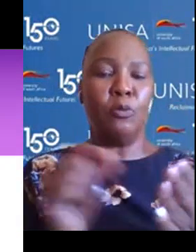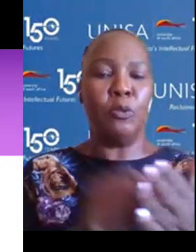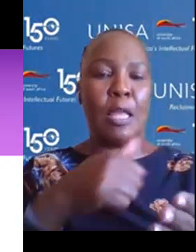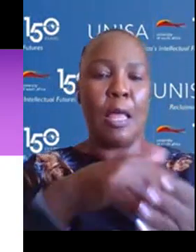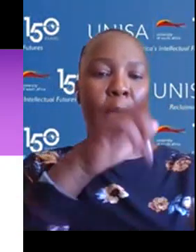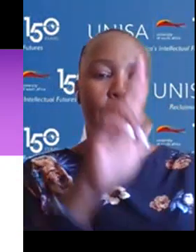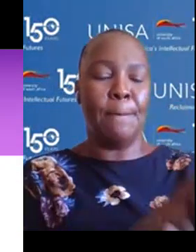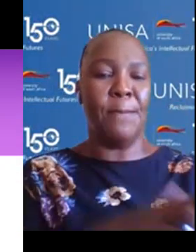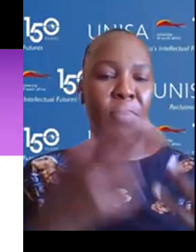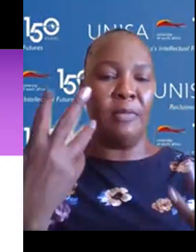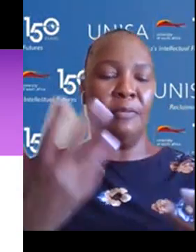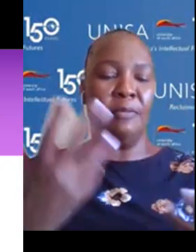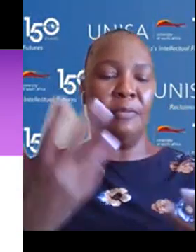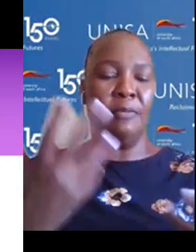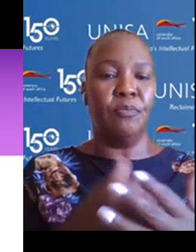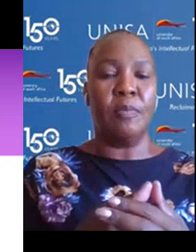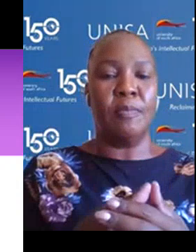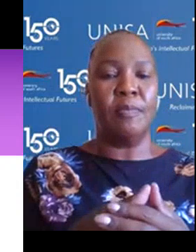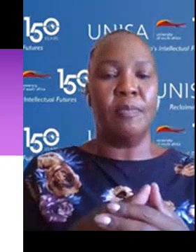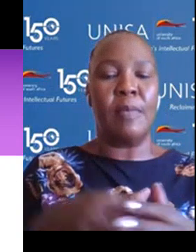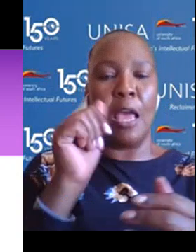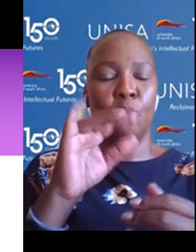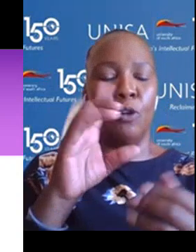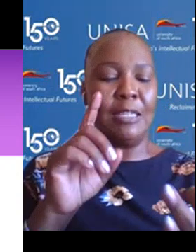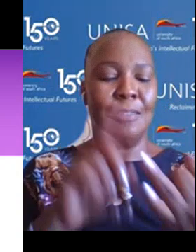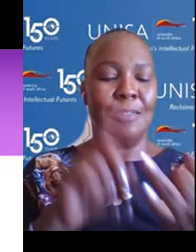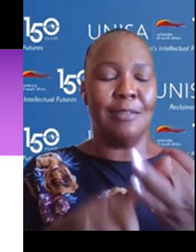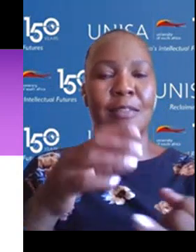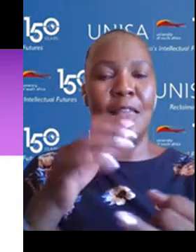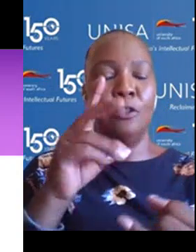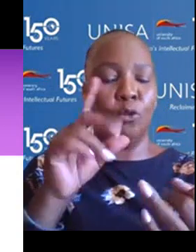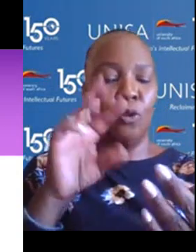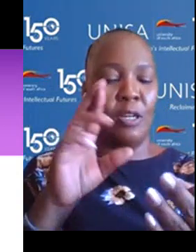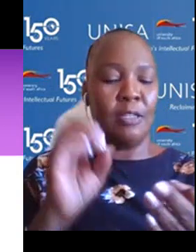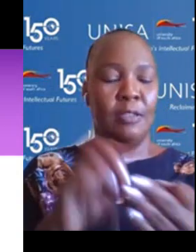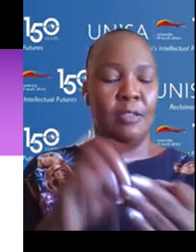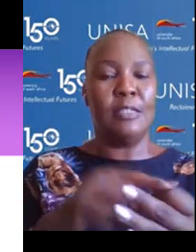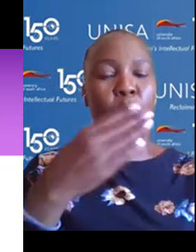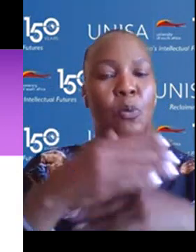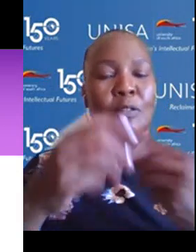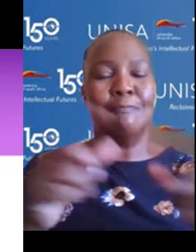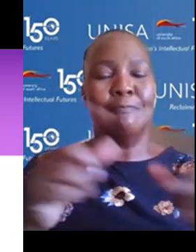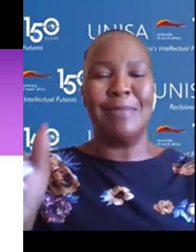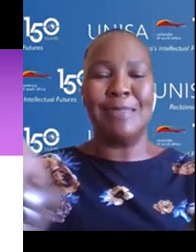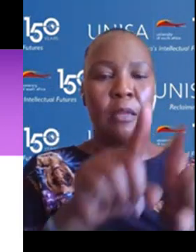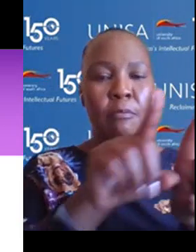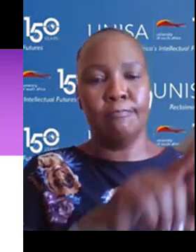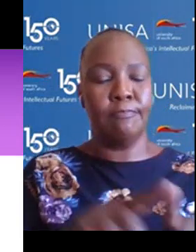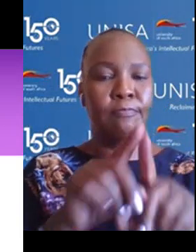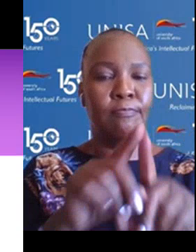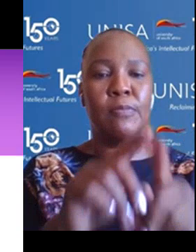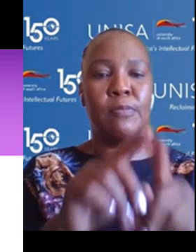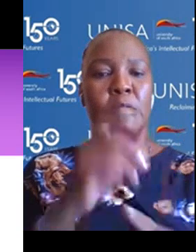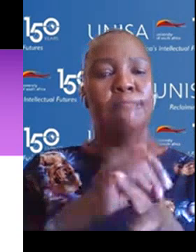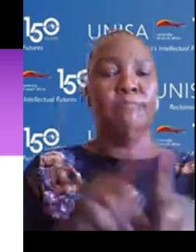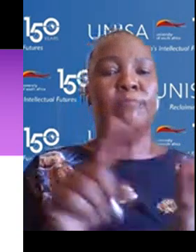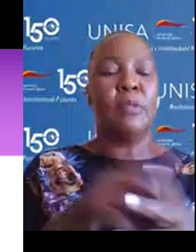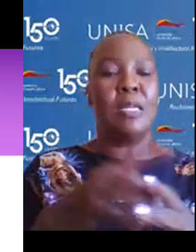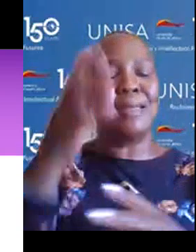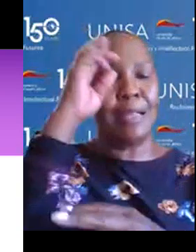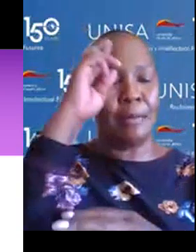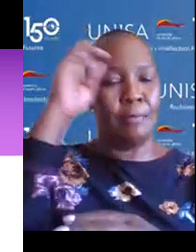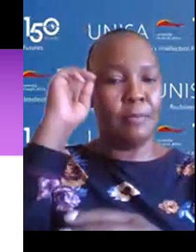on Android or iOS, it works very much the same. So it's almost, you can use it as a reminder